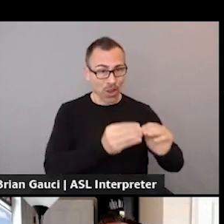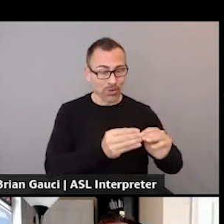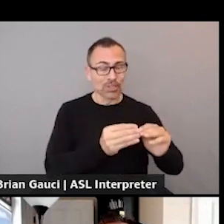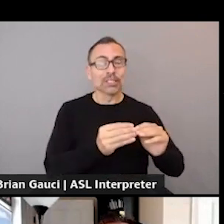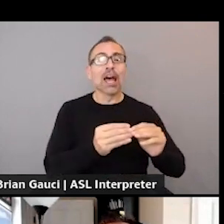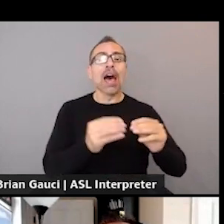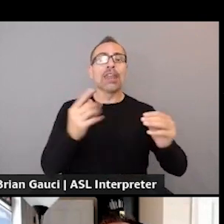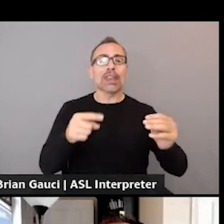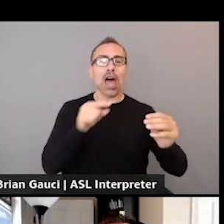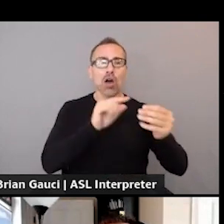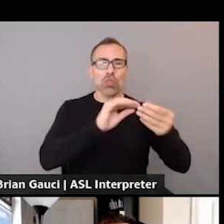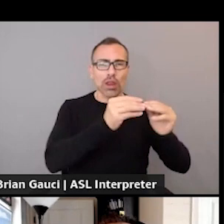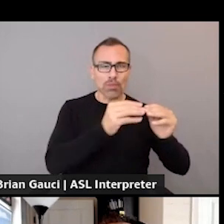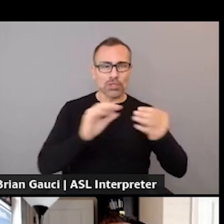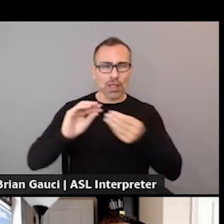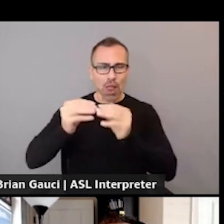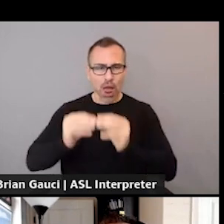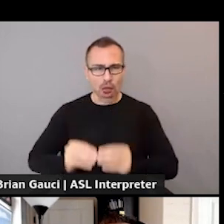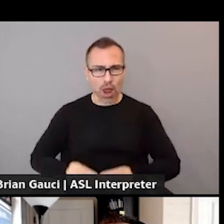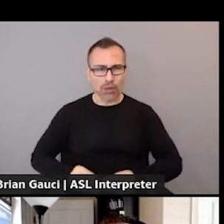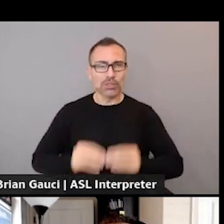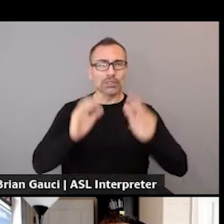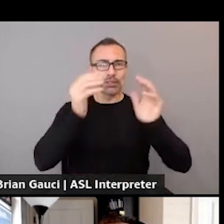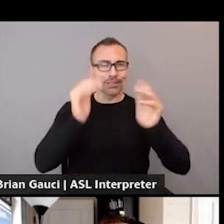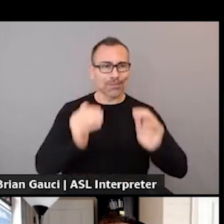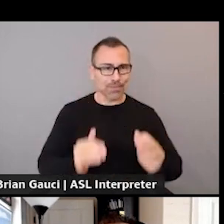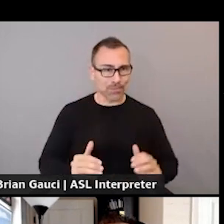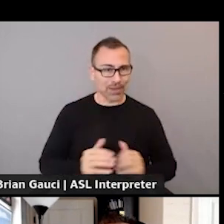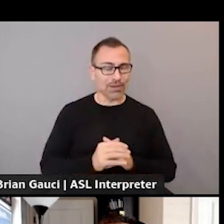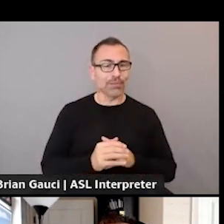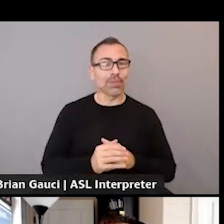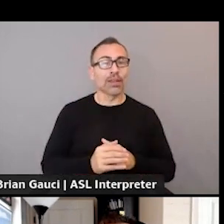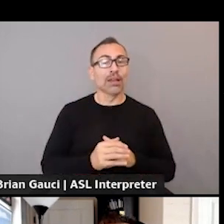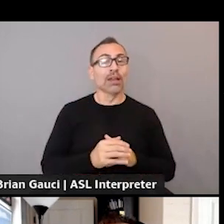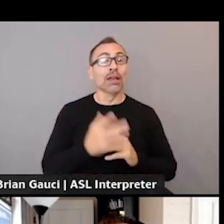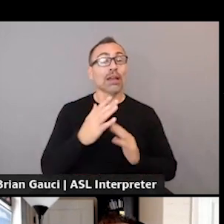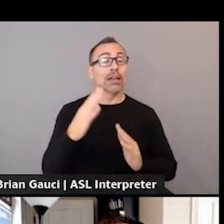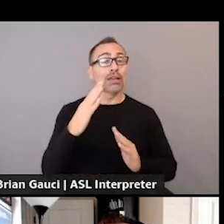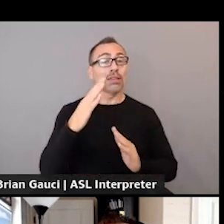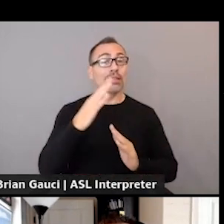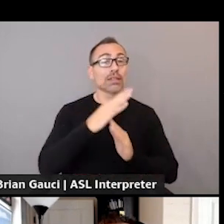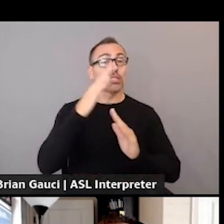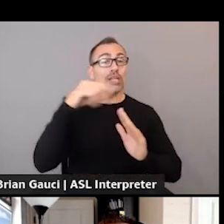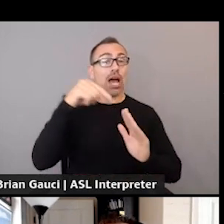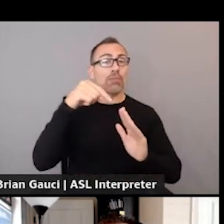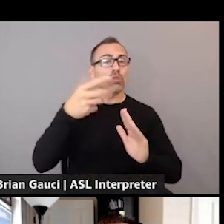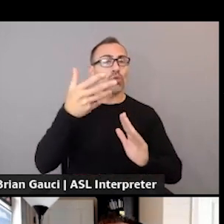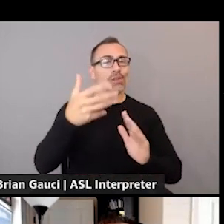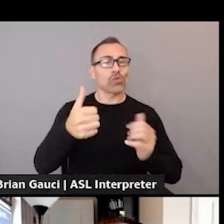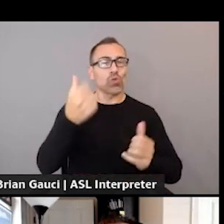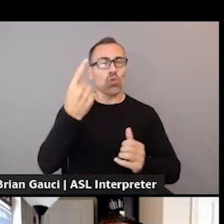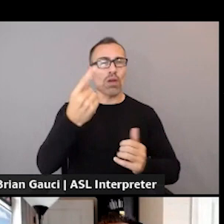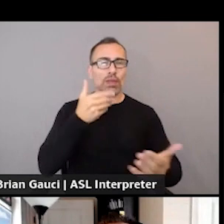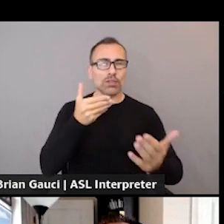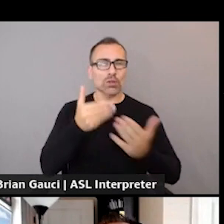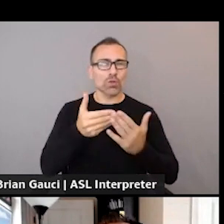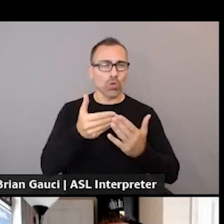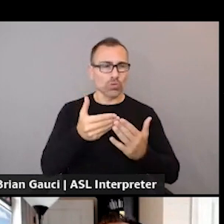numbers together. And the top most similar passage comes to the top with this 72%